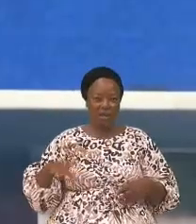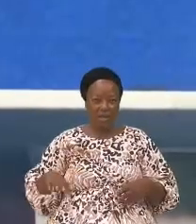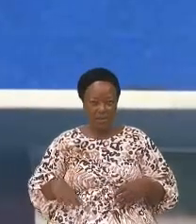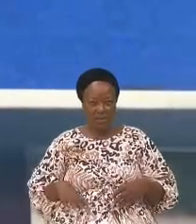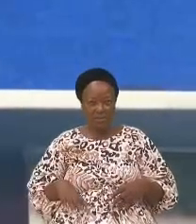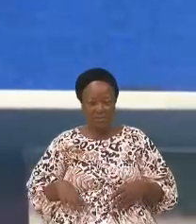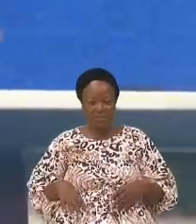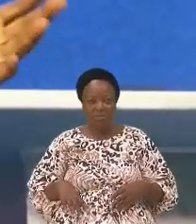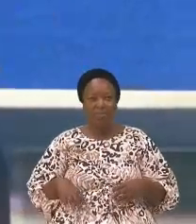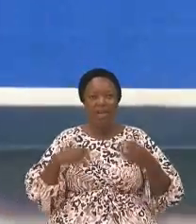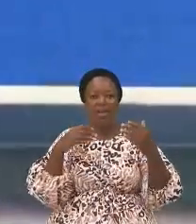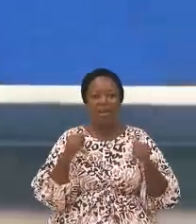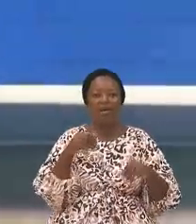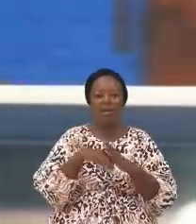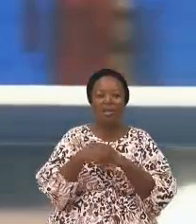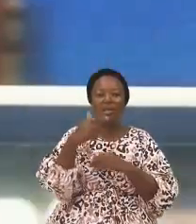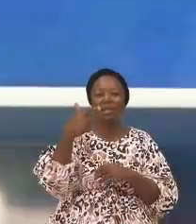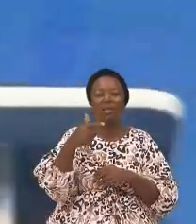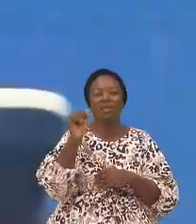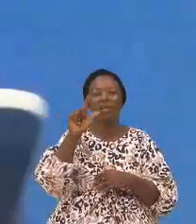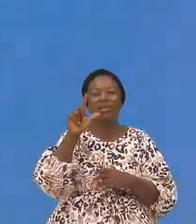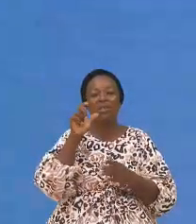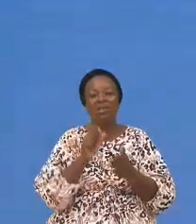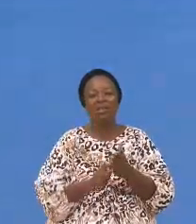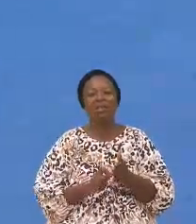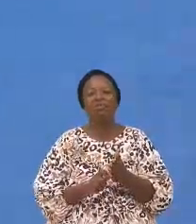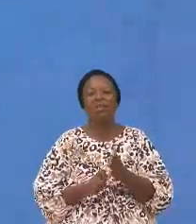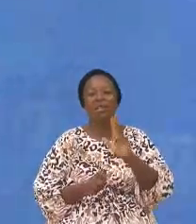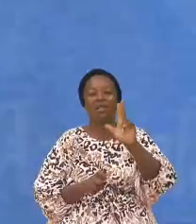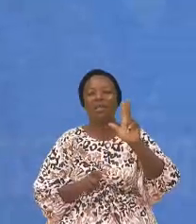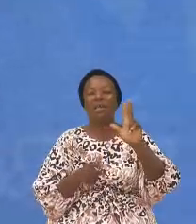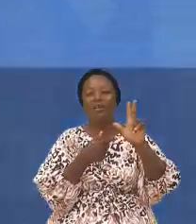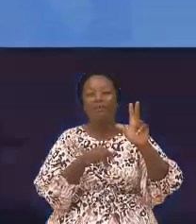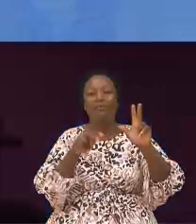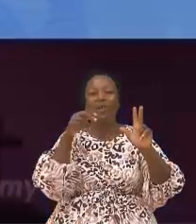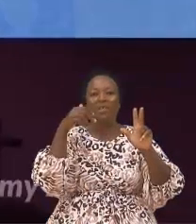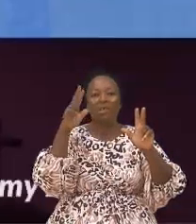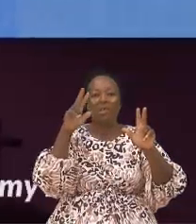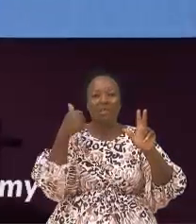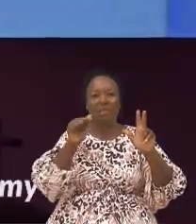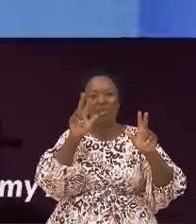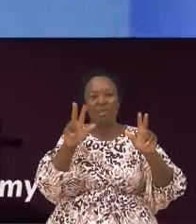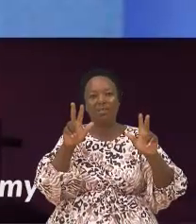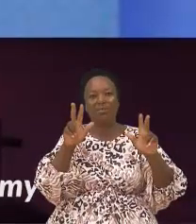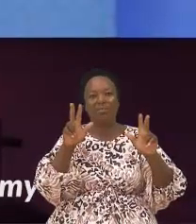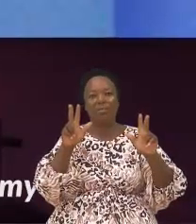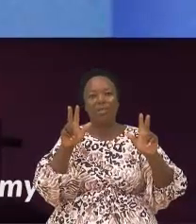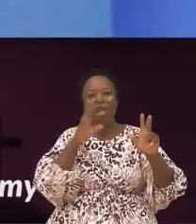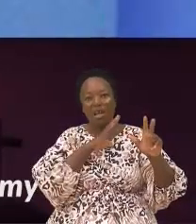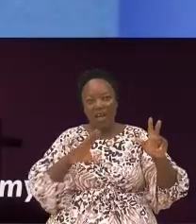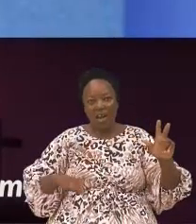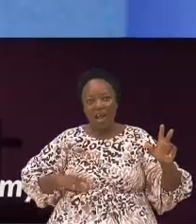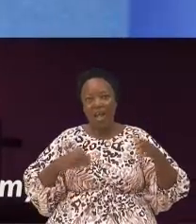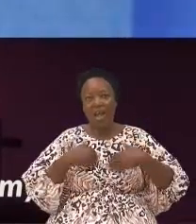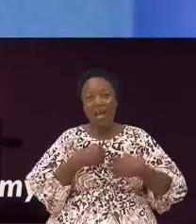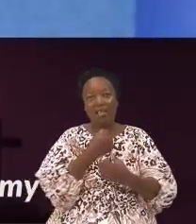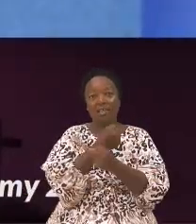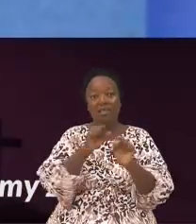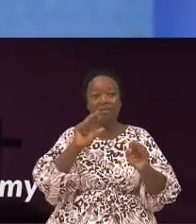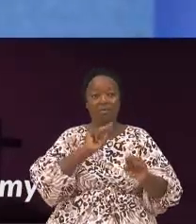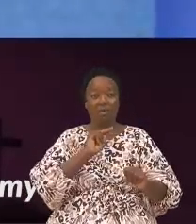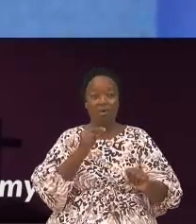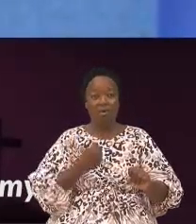of Christ. Let's look at that again in Galatians chapter 3, and I'm reading from verse 13. Christ